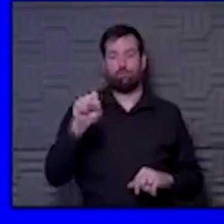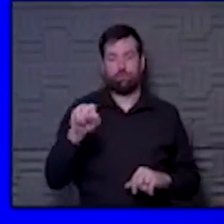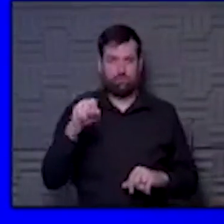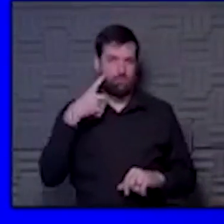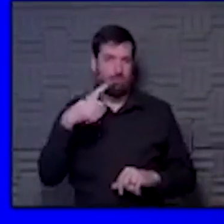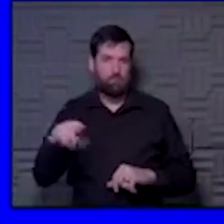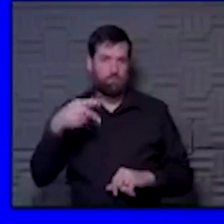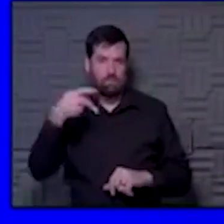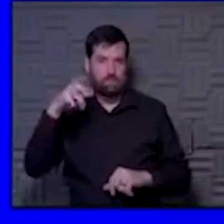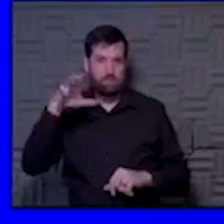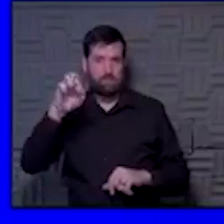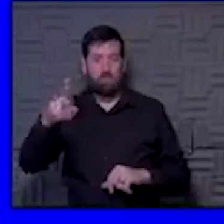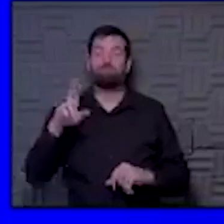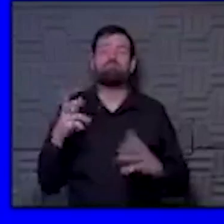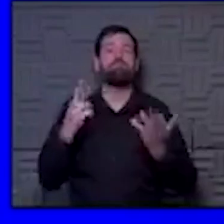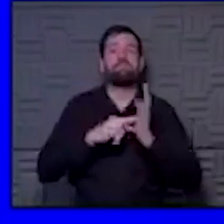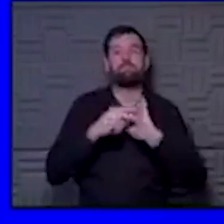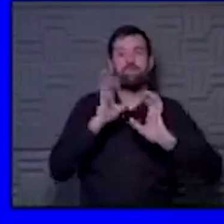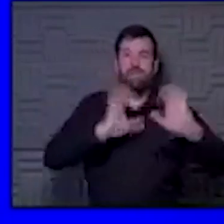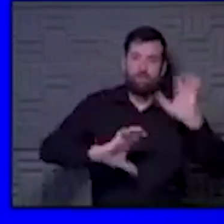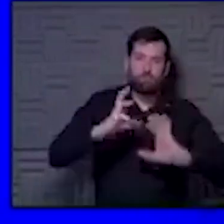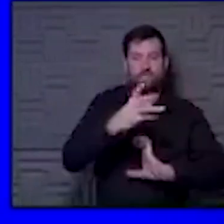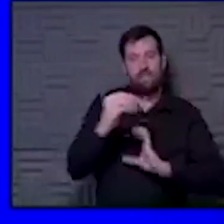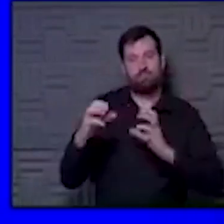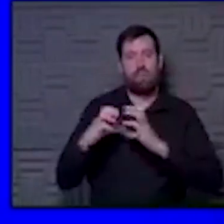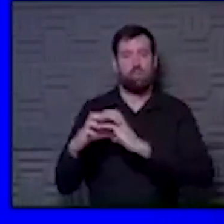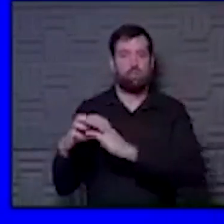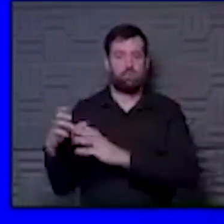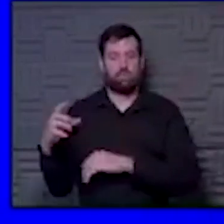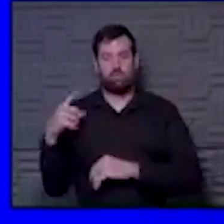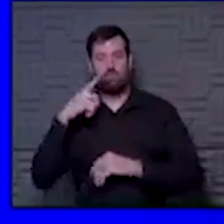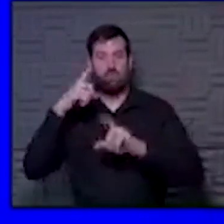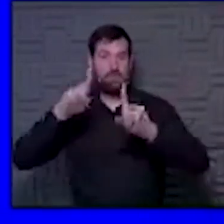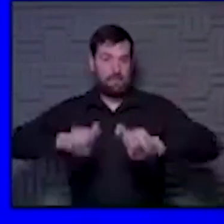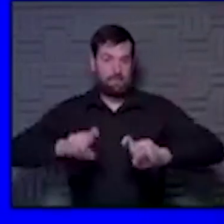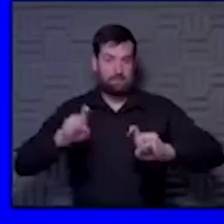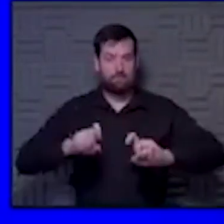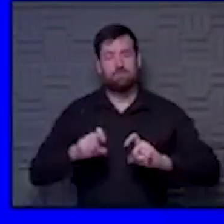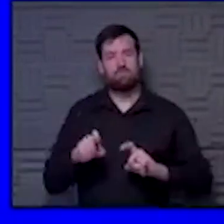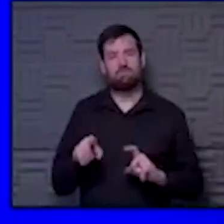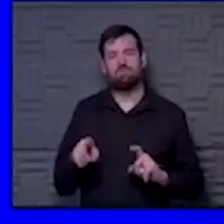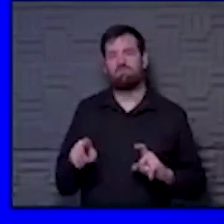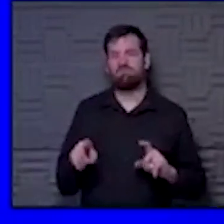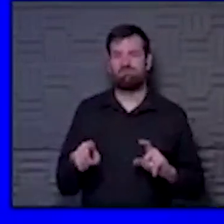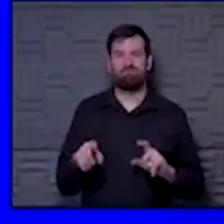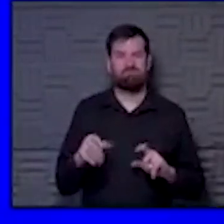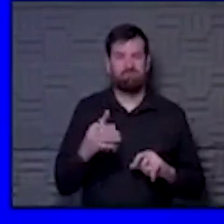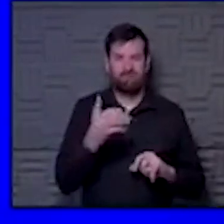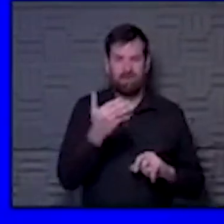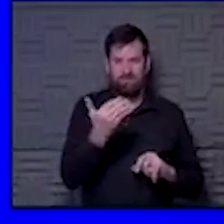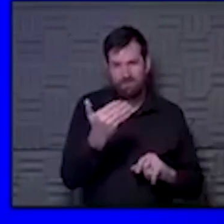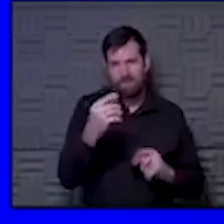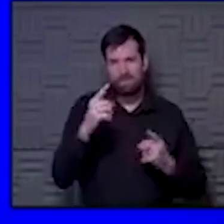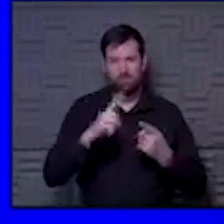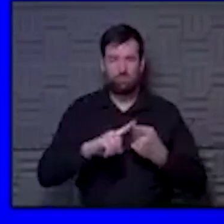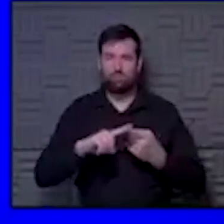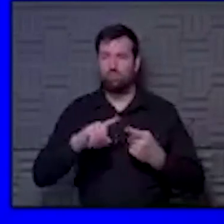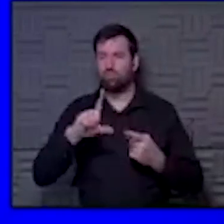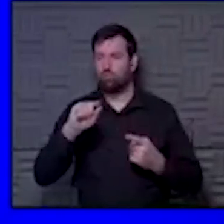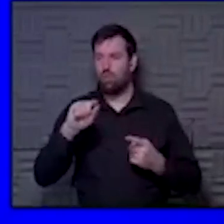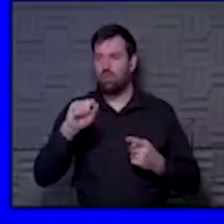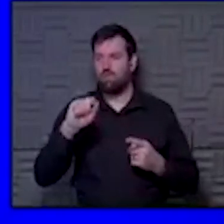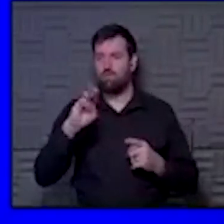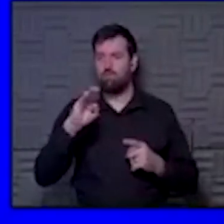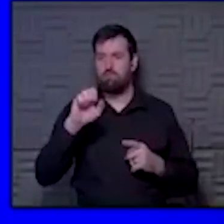the chemicals and the molecules that we actually use to do the test, those are about 15 to 20 base pairs, so not